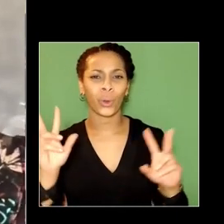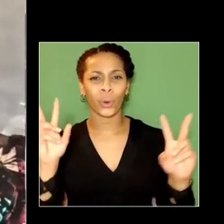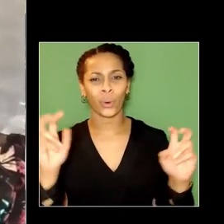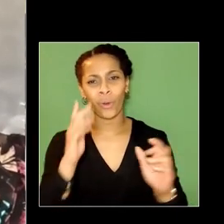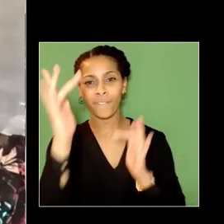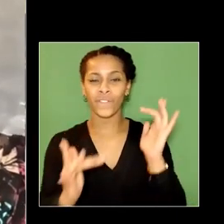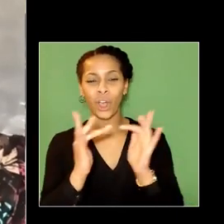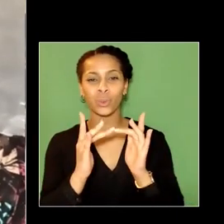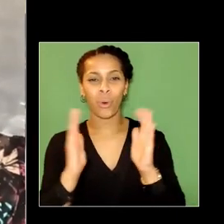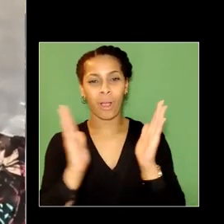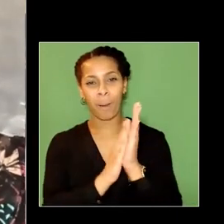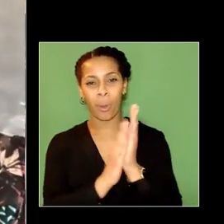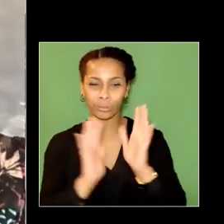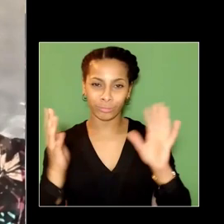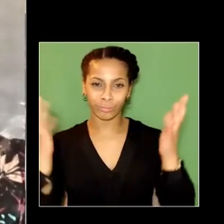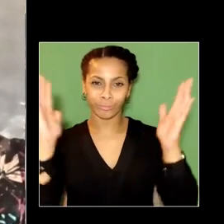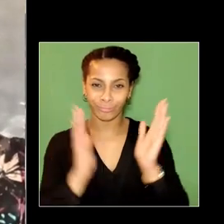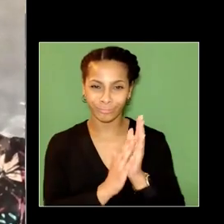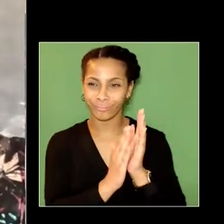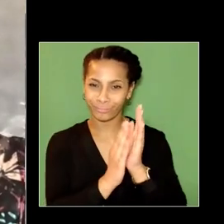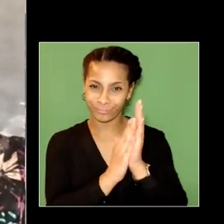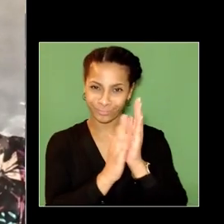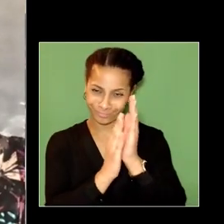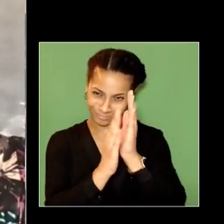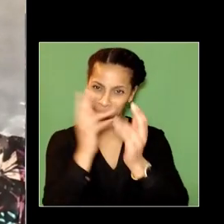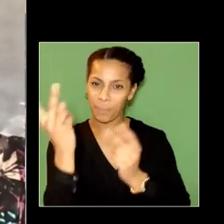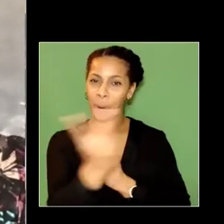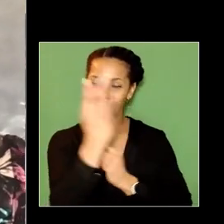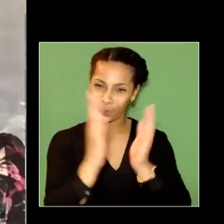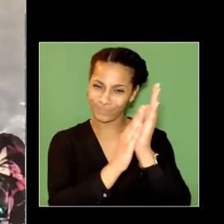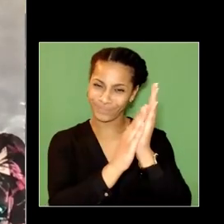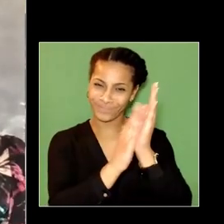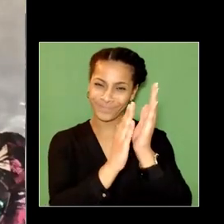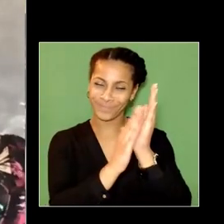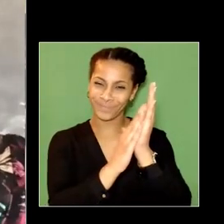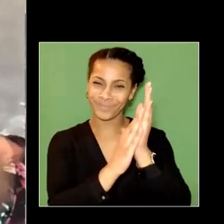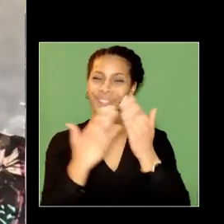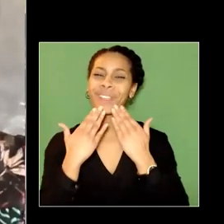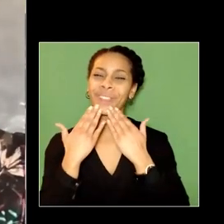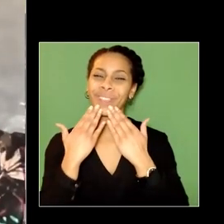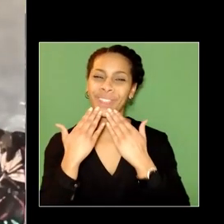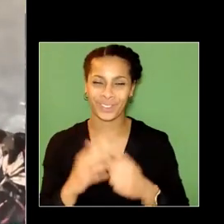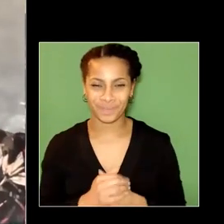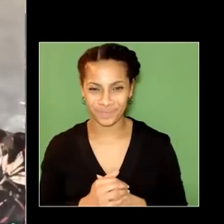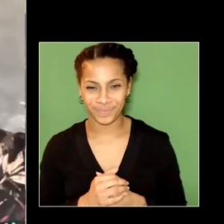many hundreds across the world to both of you? Thank you very much indeed. Thank you. Thank you both.